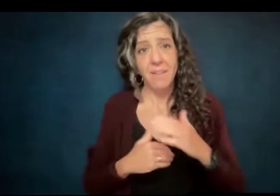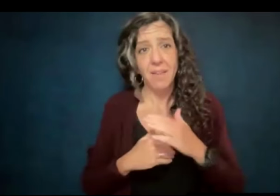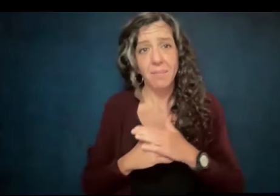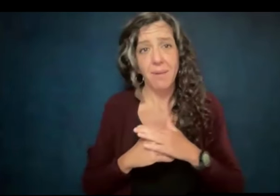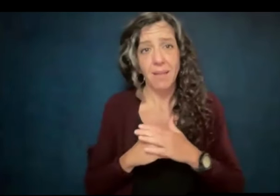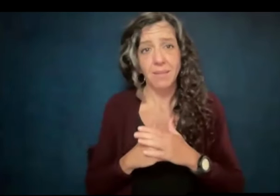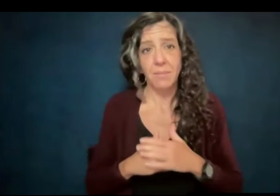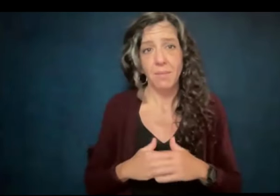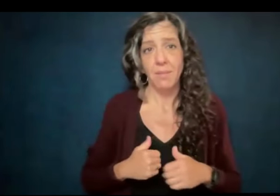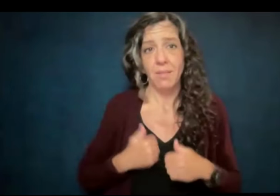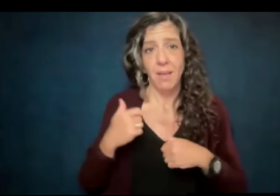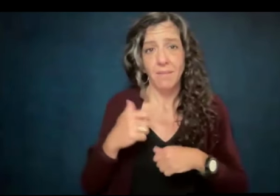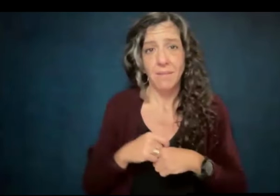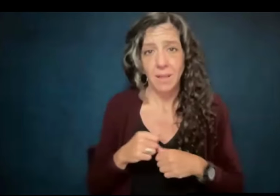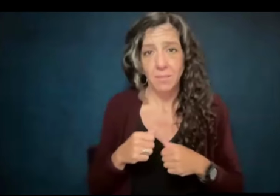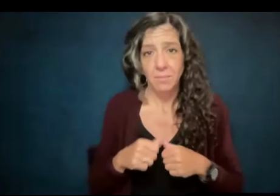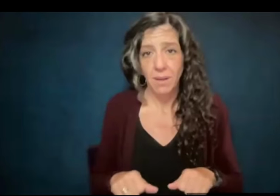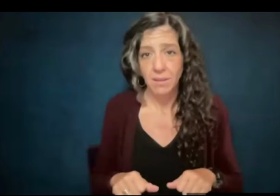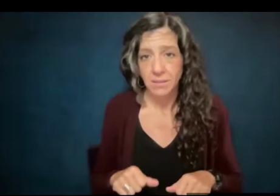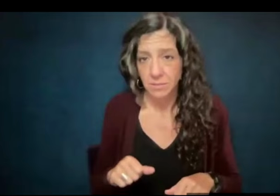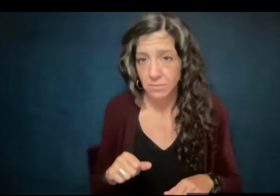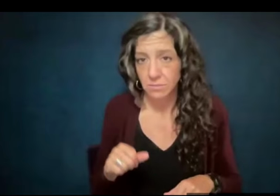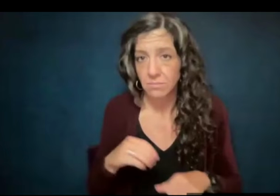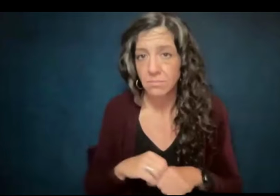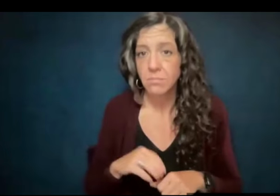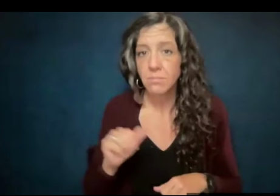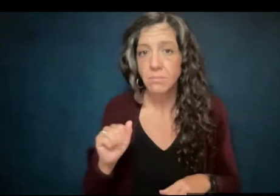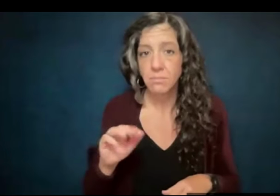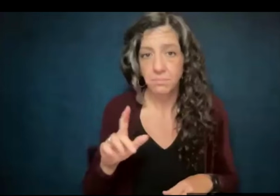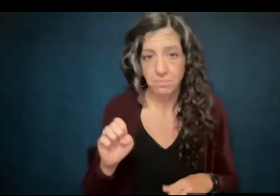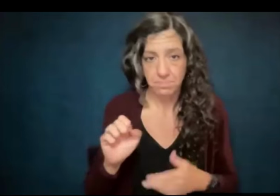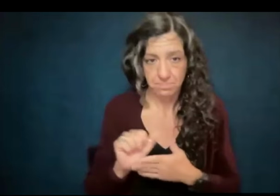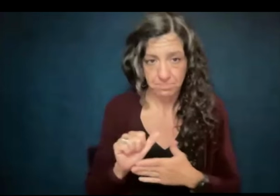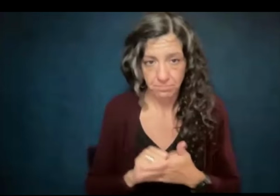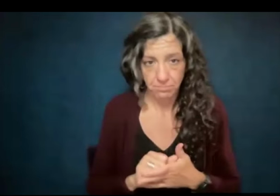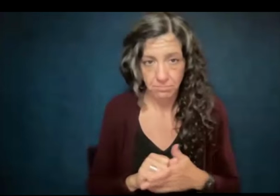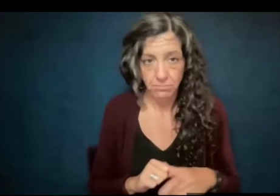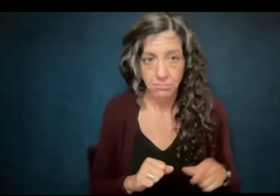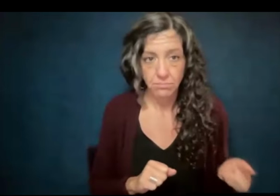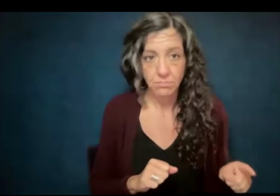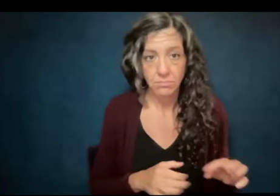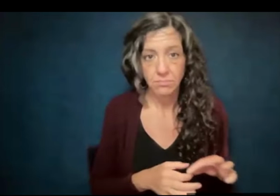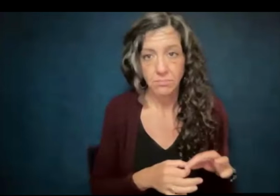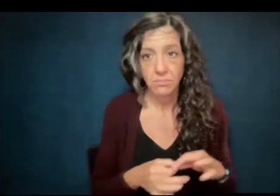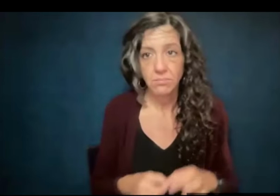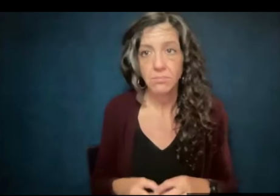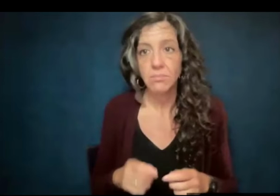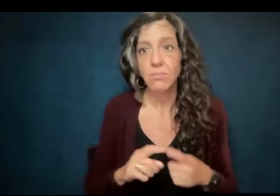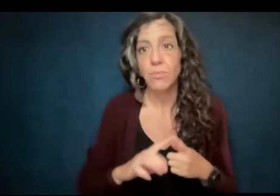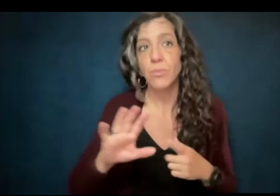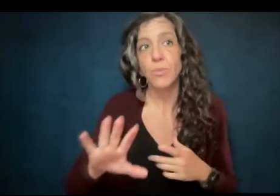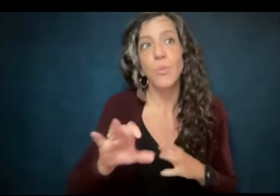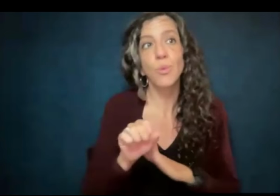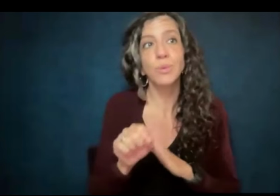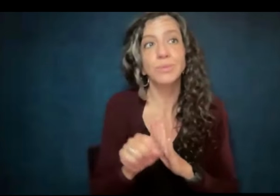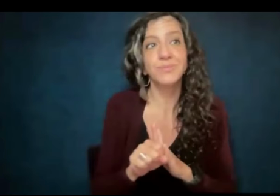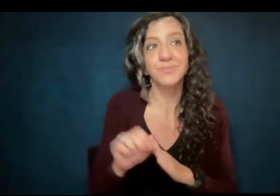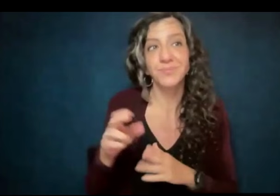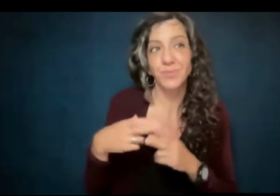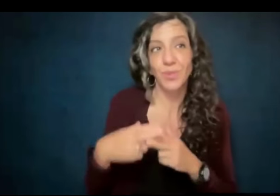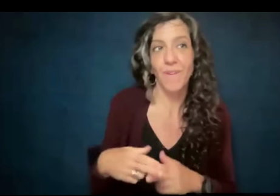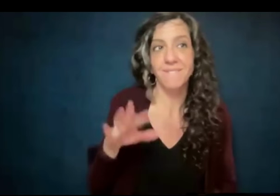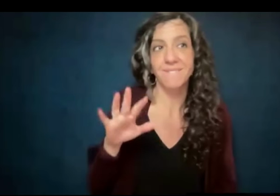a maximum amount you can have in your ABLE account, and it is tied to your state's